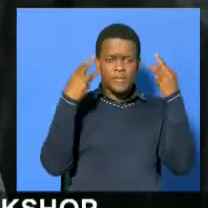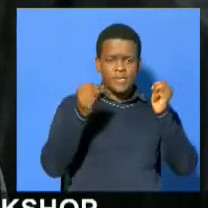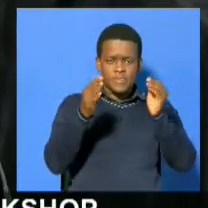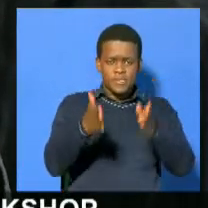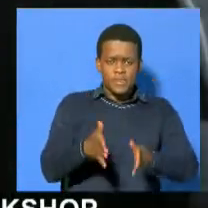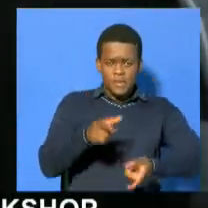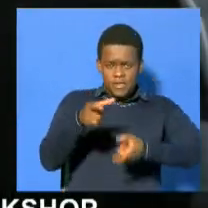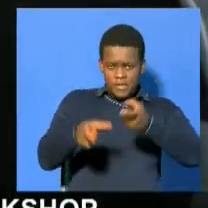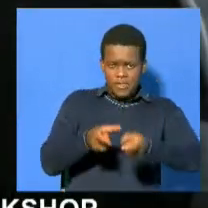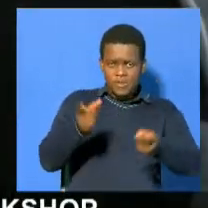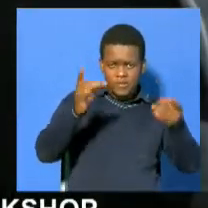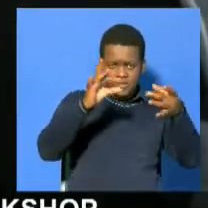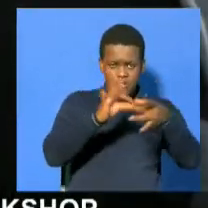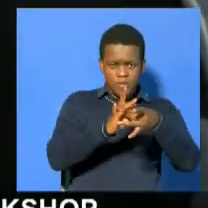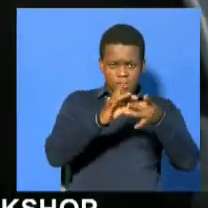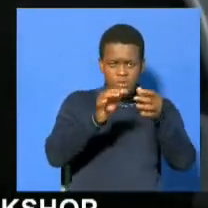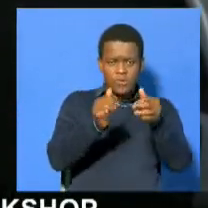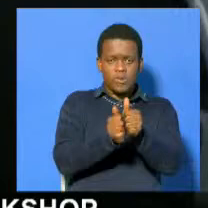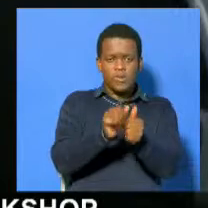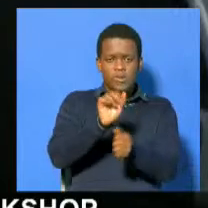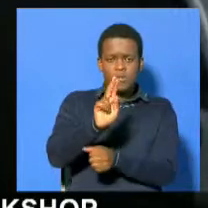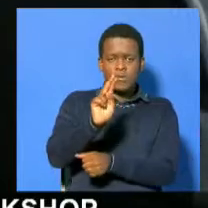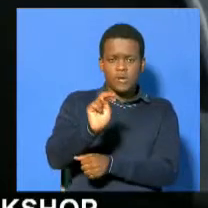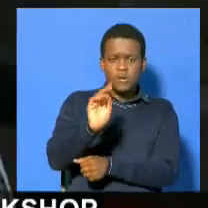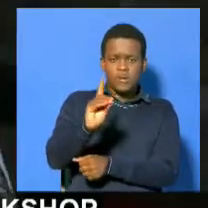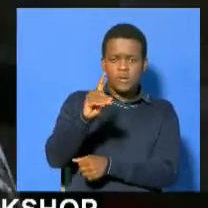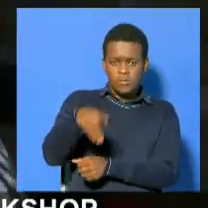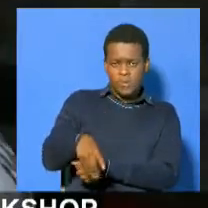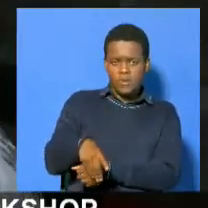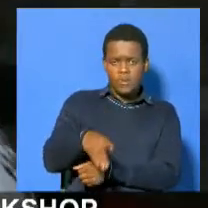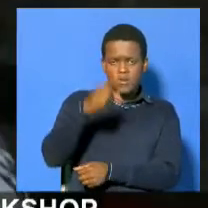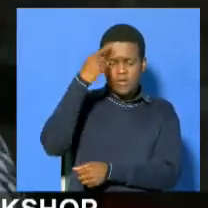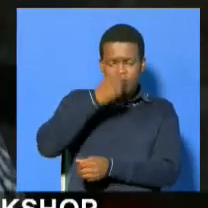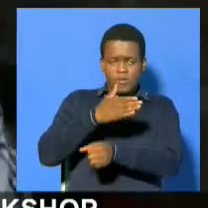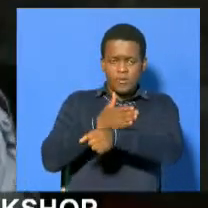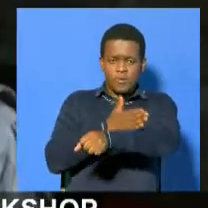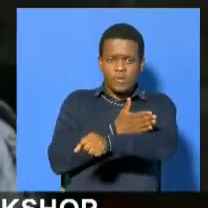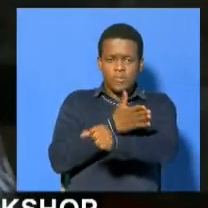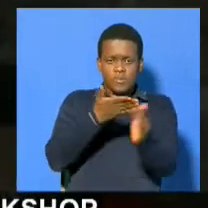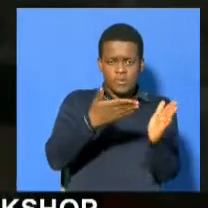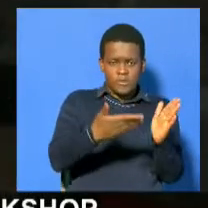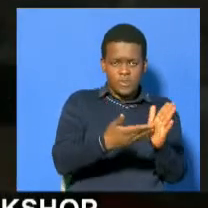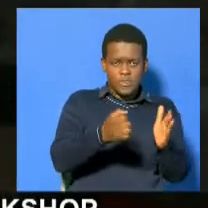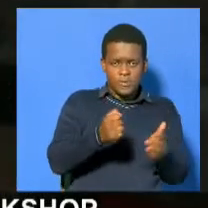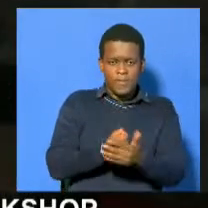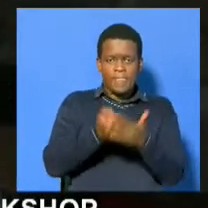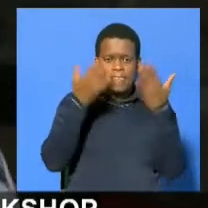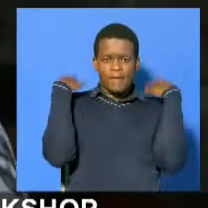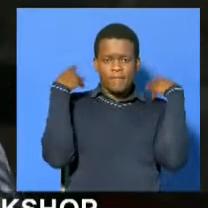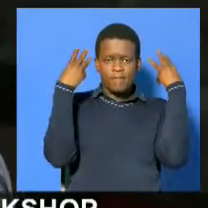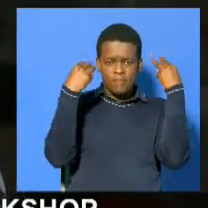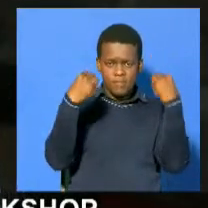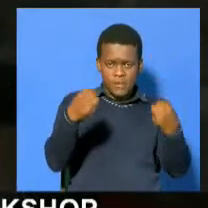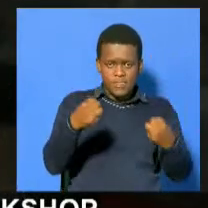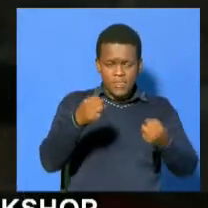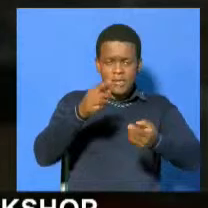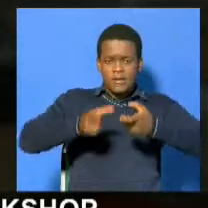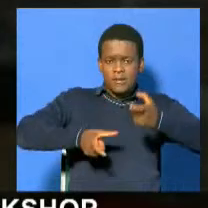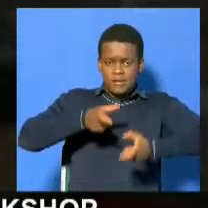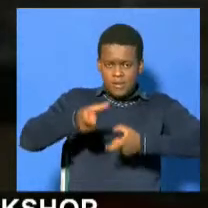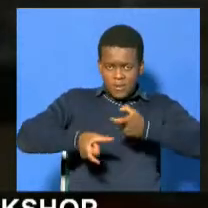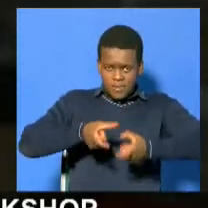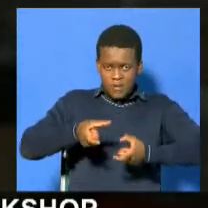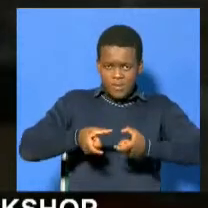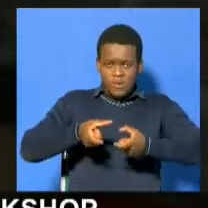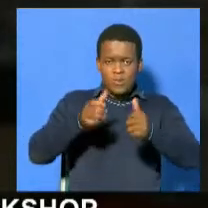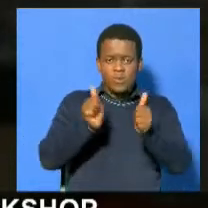partnered with UNDP to revamp the grazing land. So yano runa rile Minister of Agriculture, through our